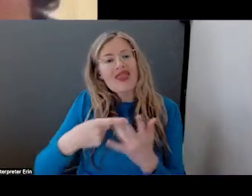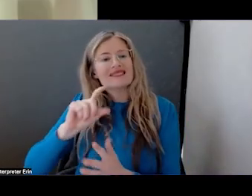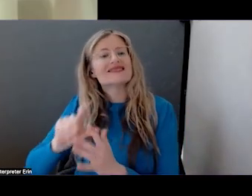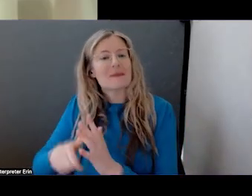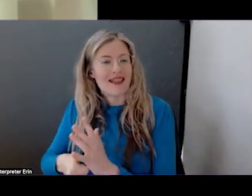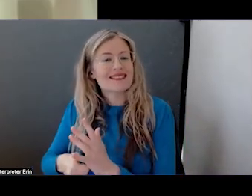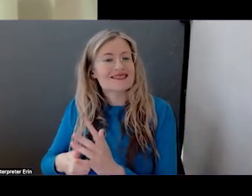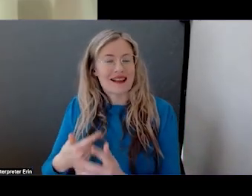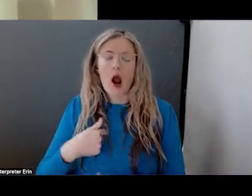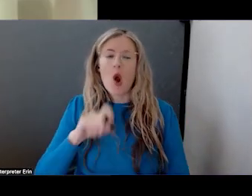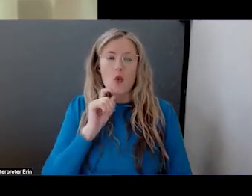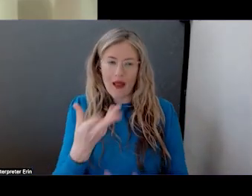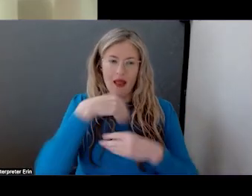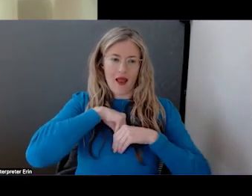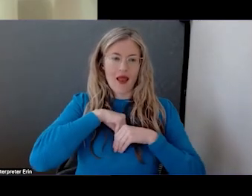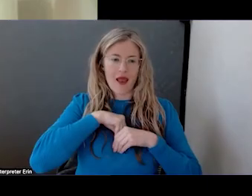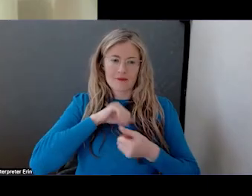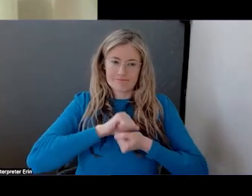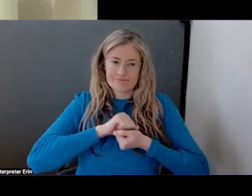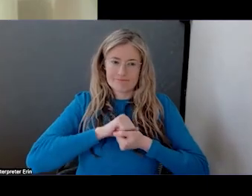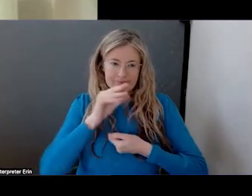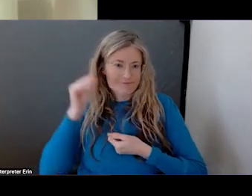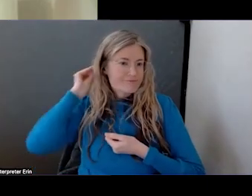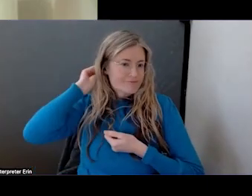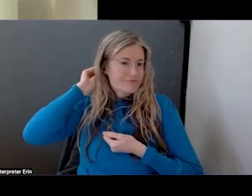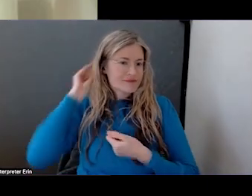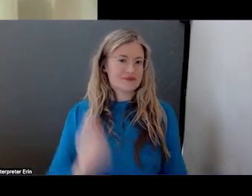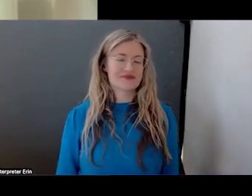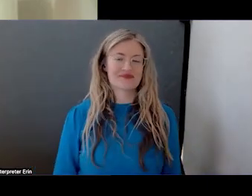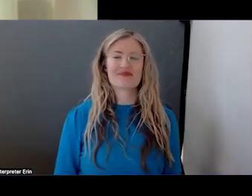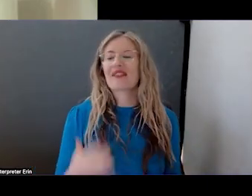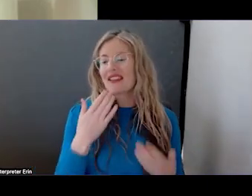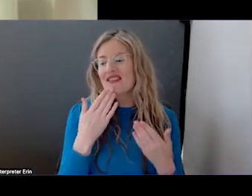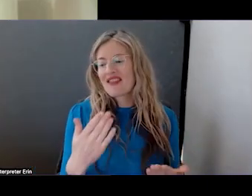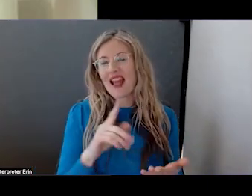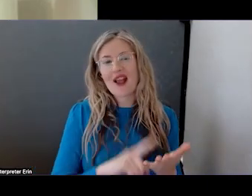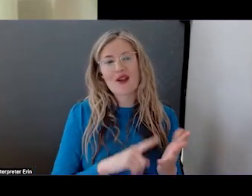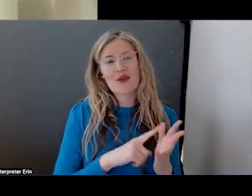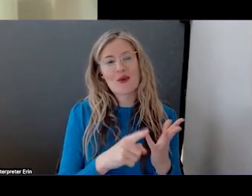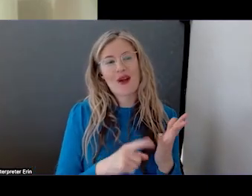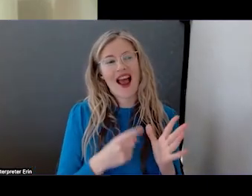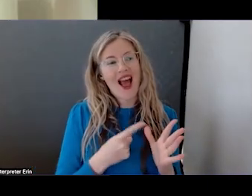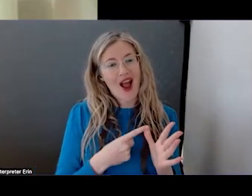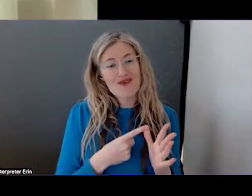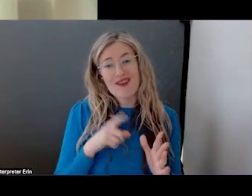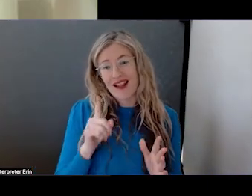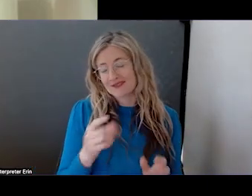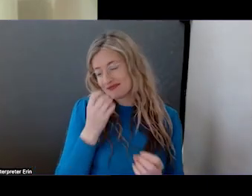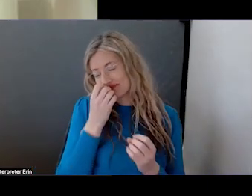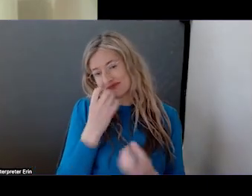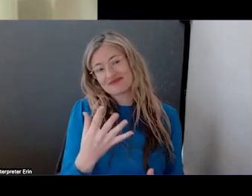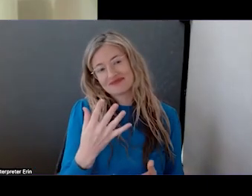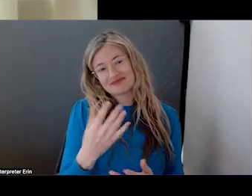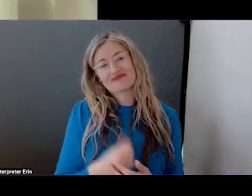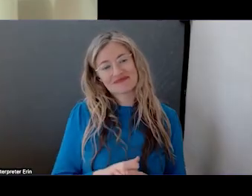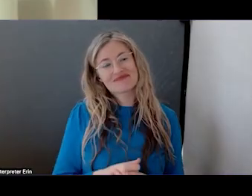me. Thank you, Laura. So we support your wish. It is a wonderful wish